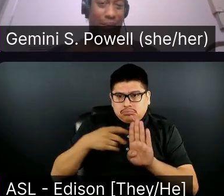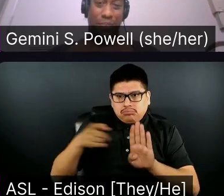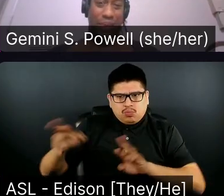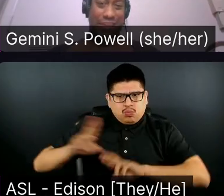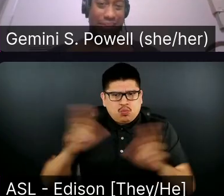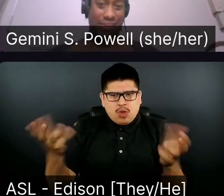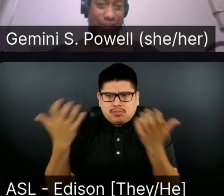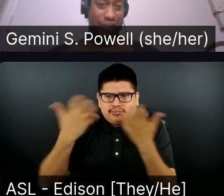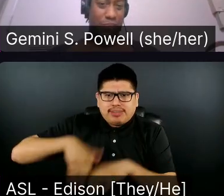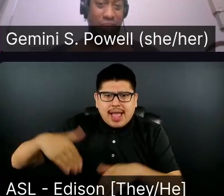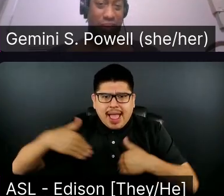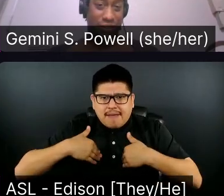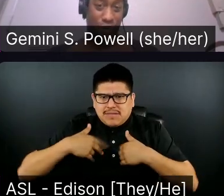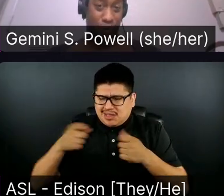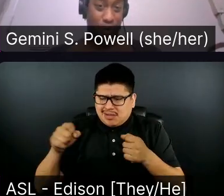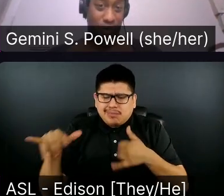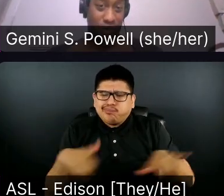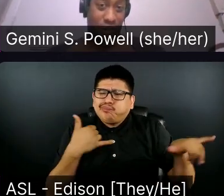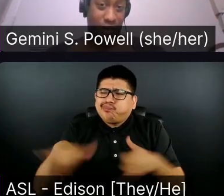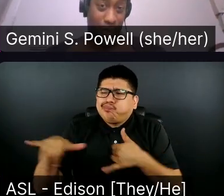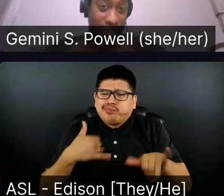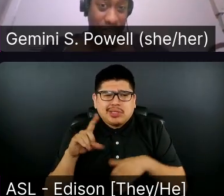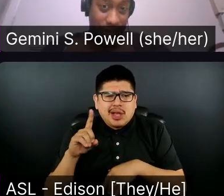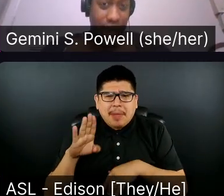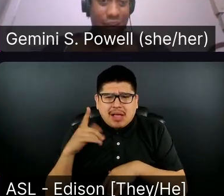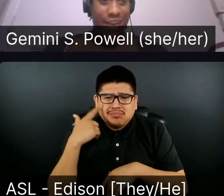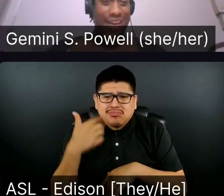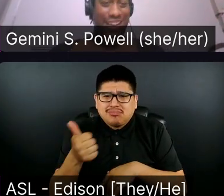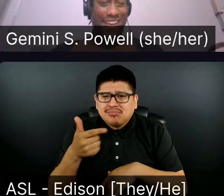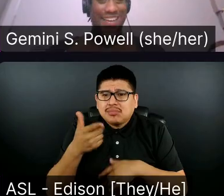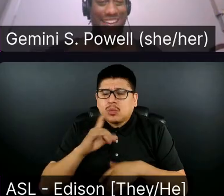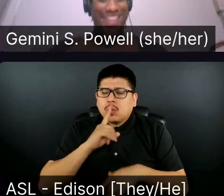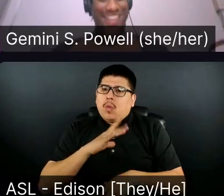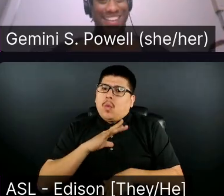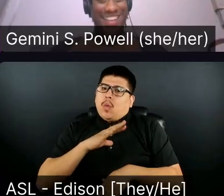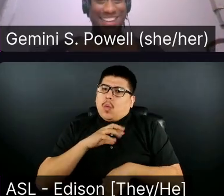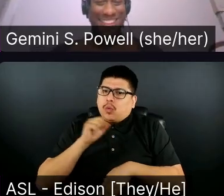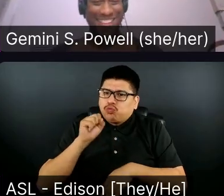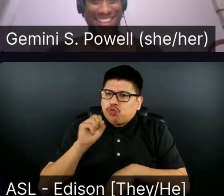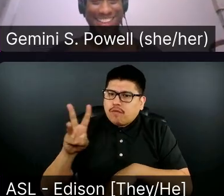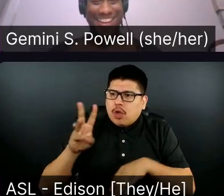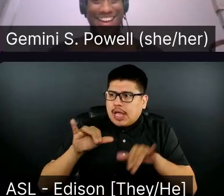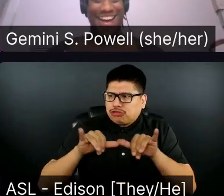with databases and be a super cool software engineer.